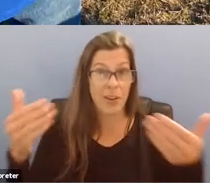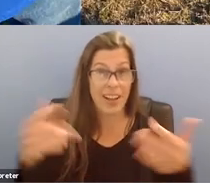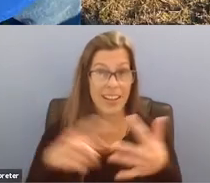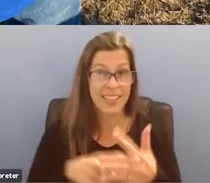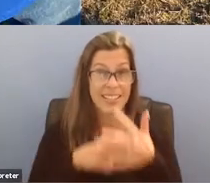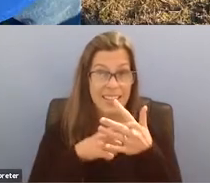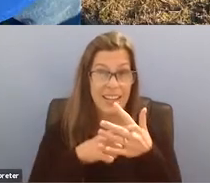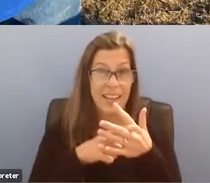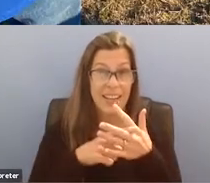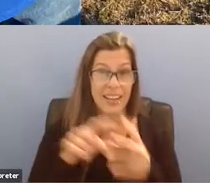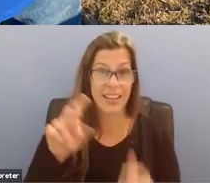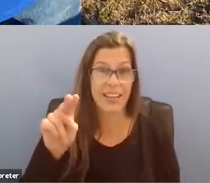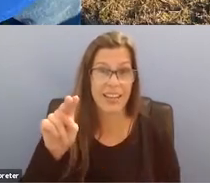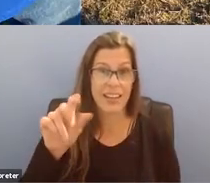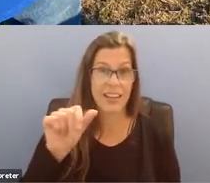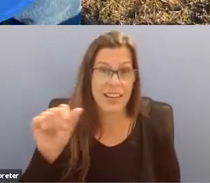I'm Namal Da Silva.